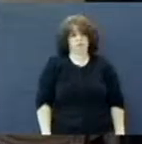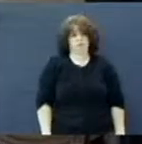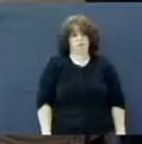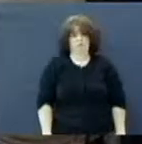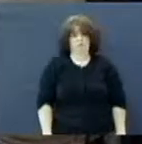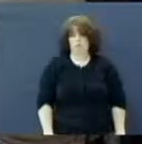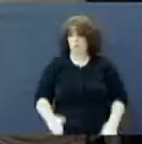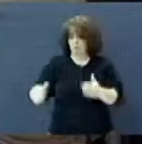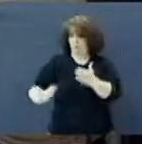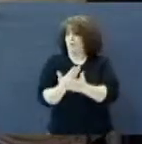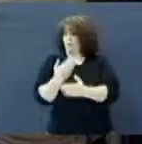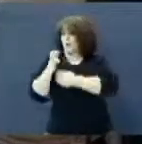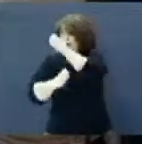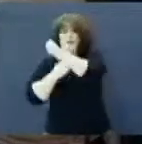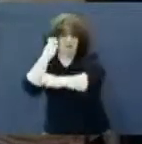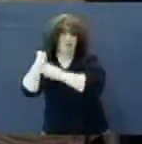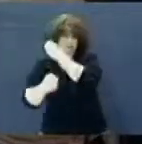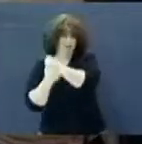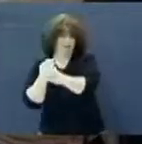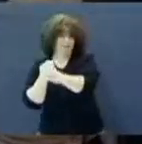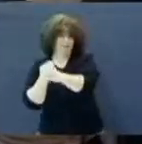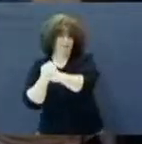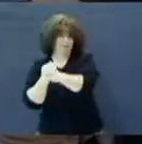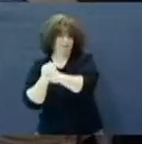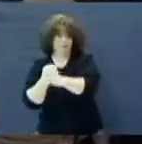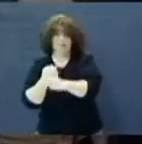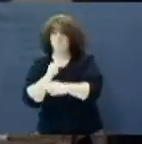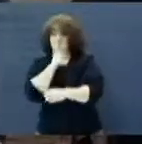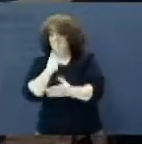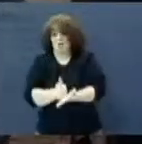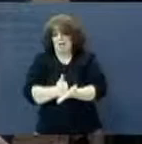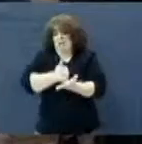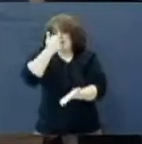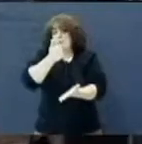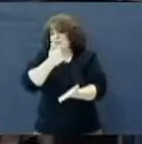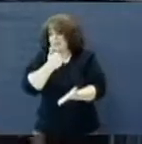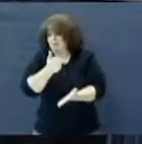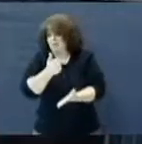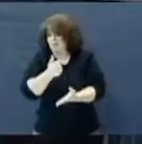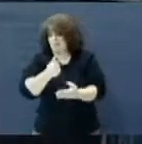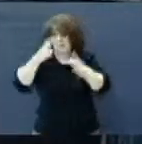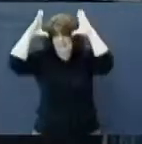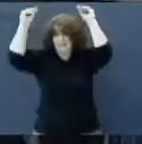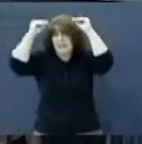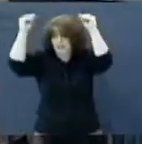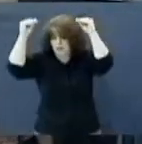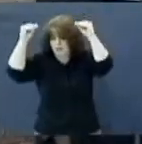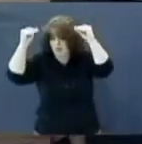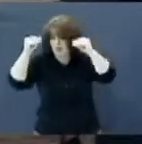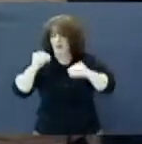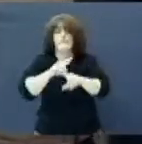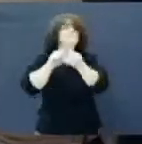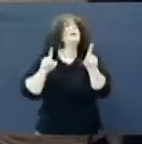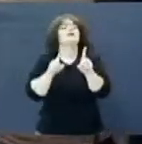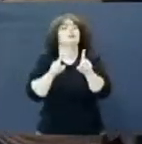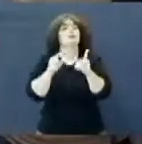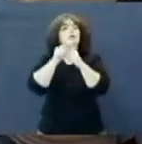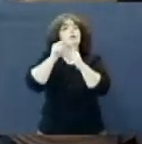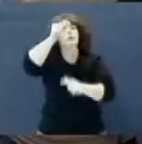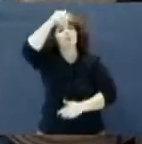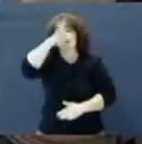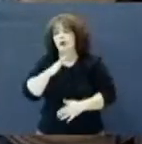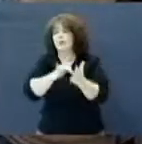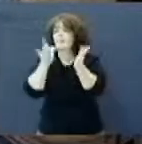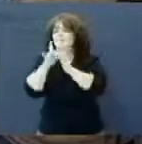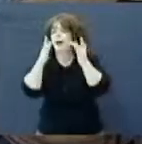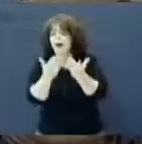There's a new one out. Y'all got to adopt it. God help us. I'm glad I can find in the Word of God, let us or make man